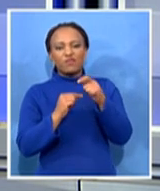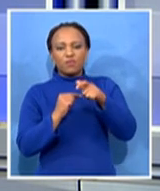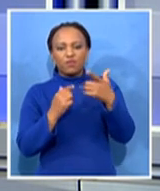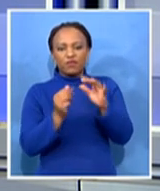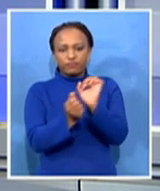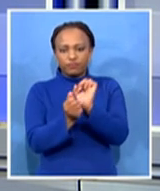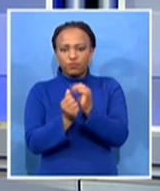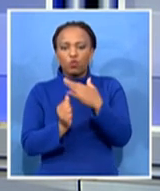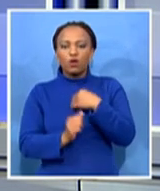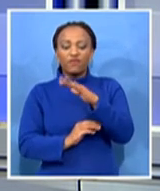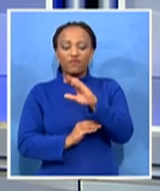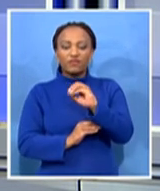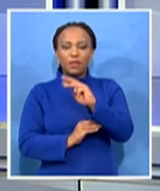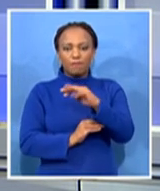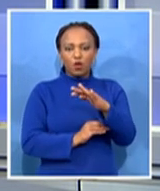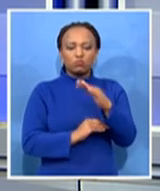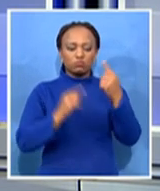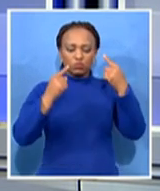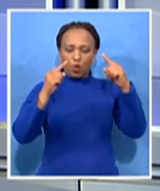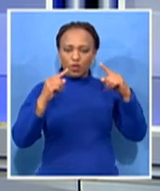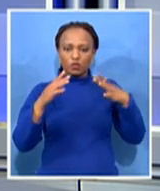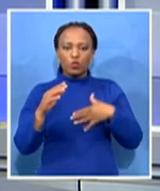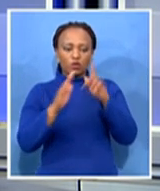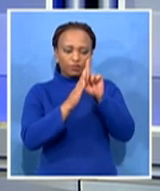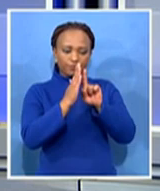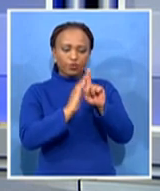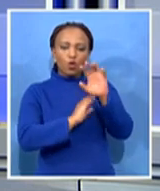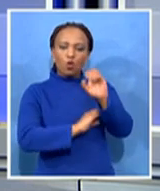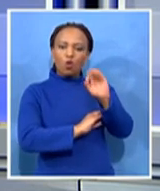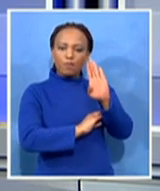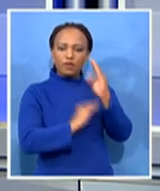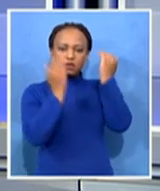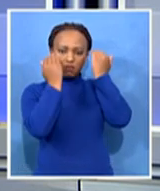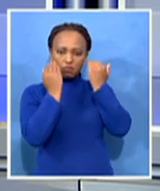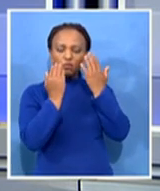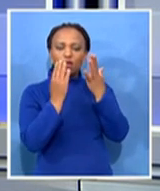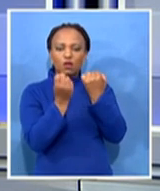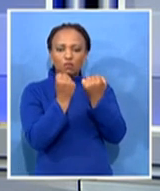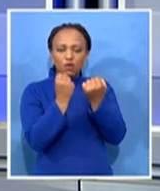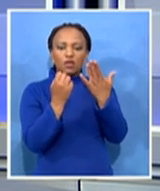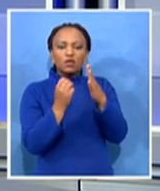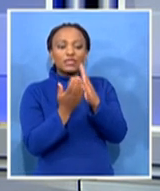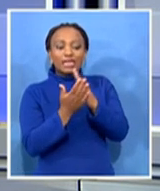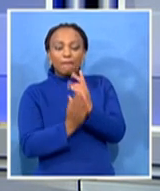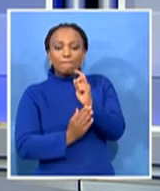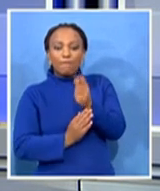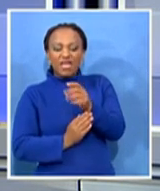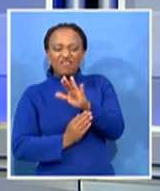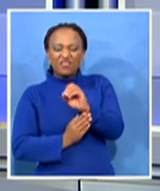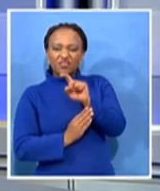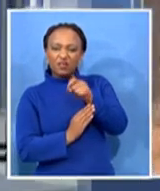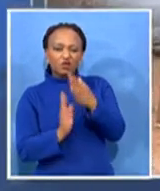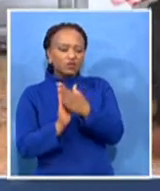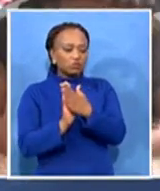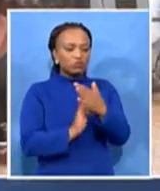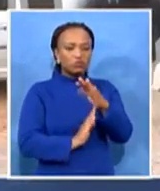in the Bloemfontein Magistrate's court and were released on bail ranging from between 50,000 to 500,000 rands. For more on this, we now